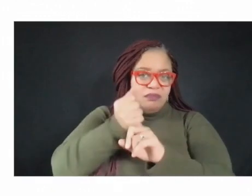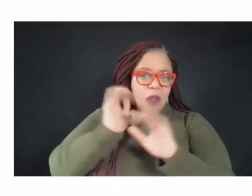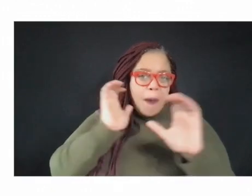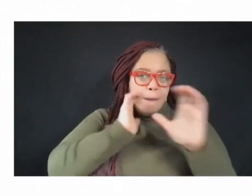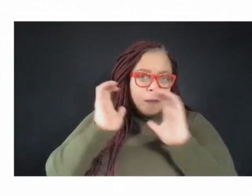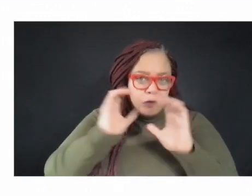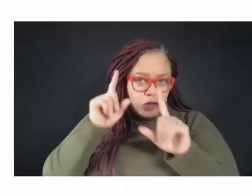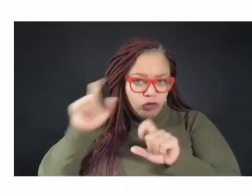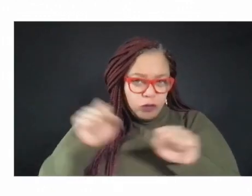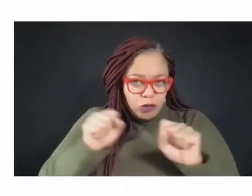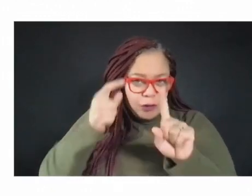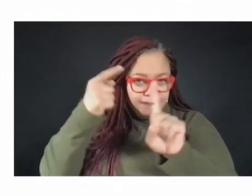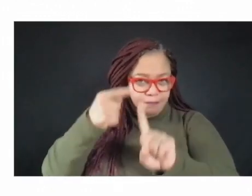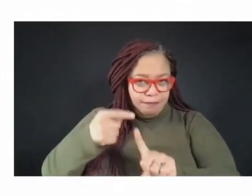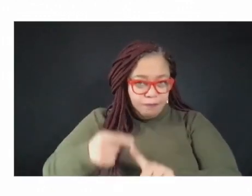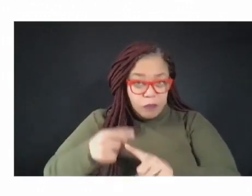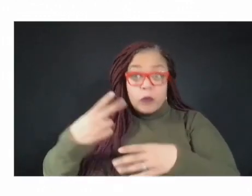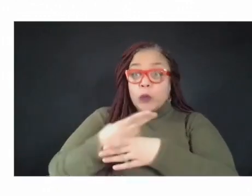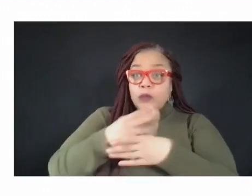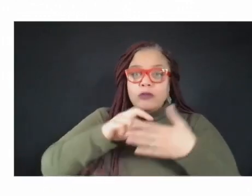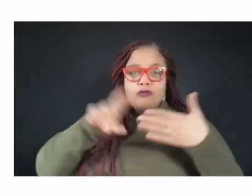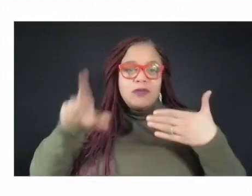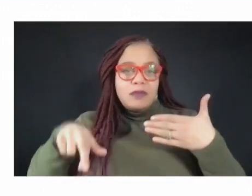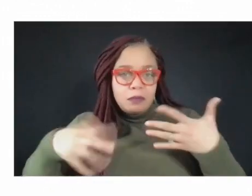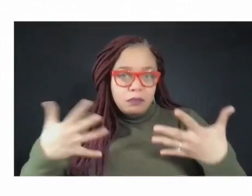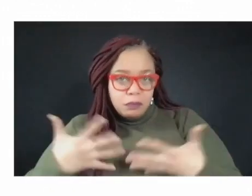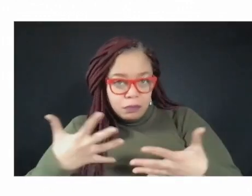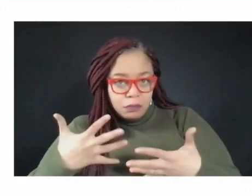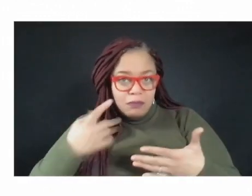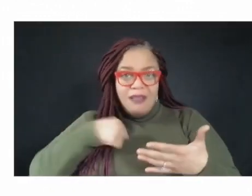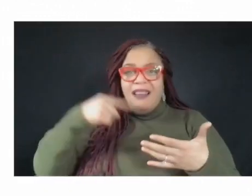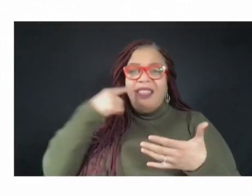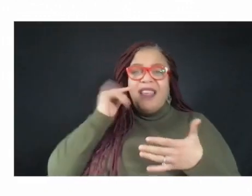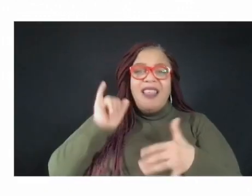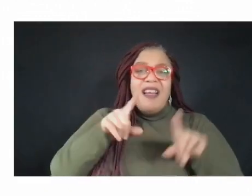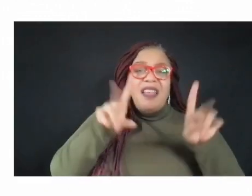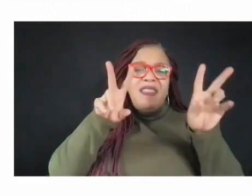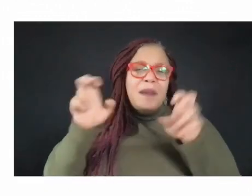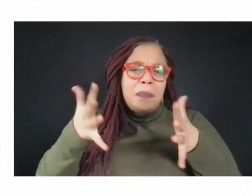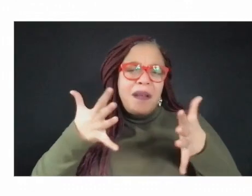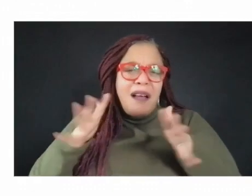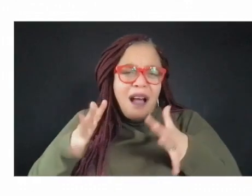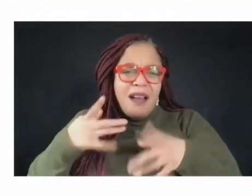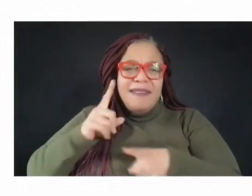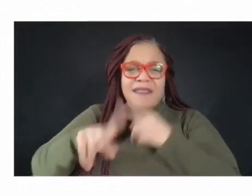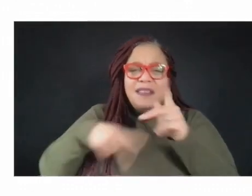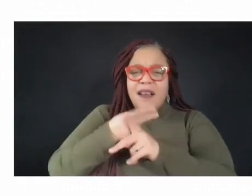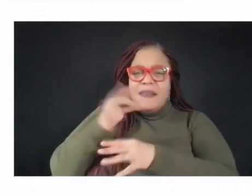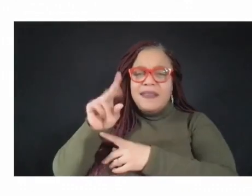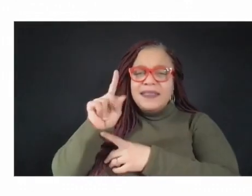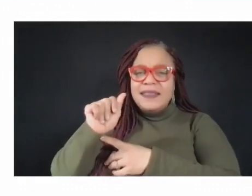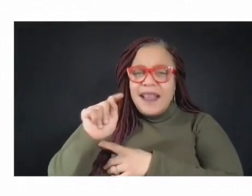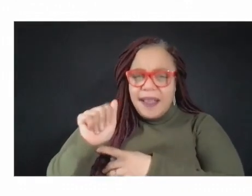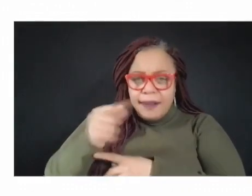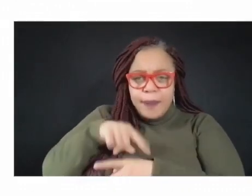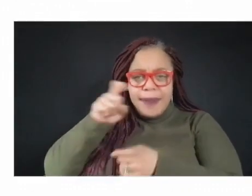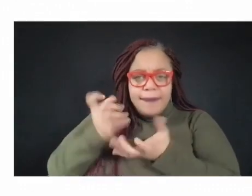be collecting and monitoring during an emergency is so much more than case counts and vaccine